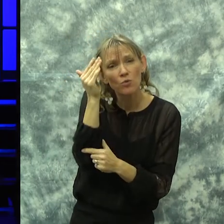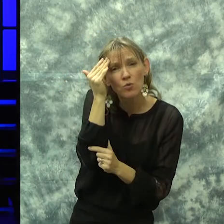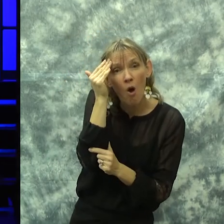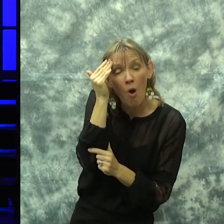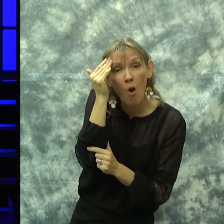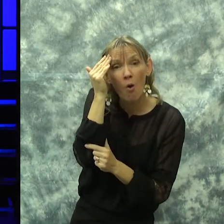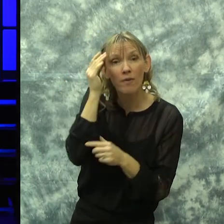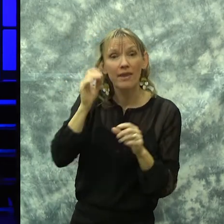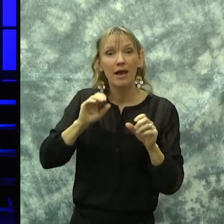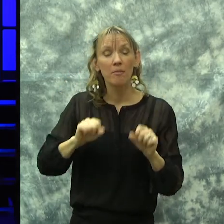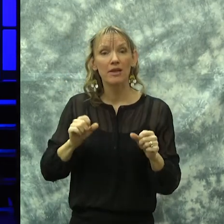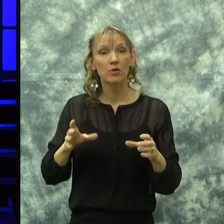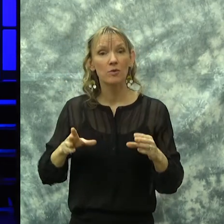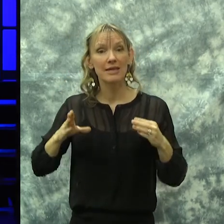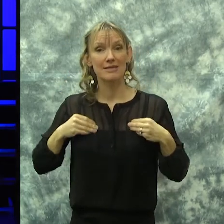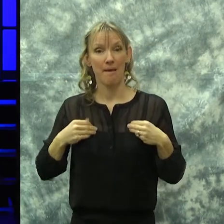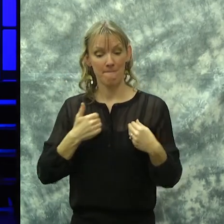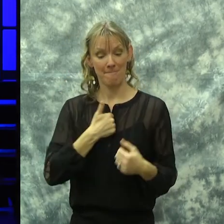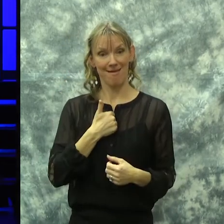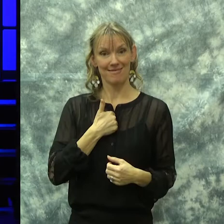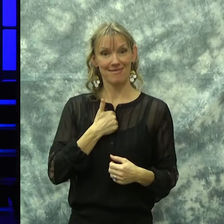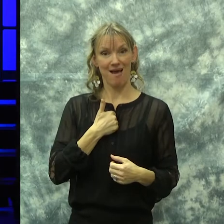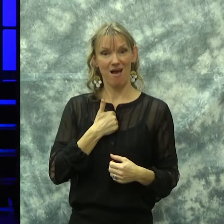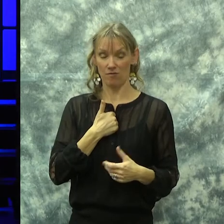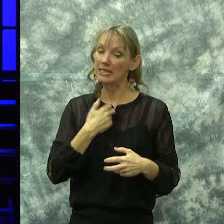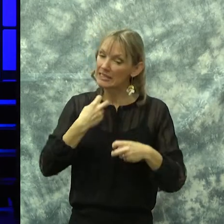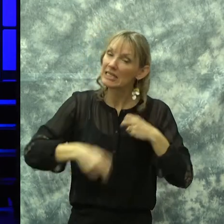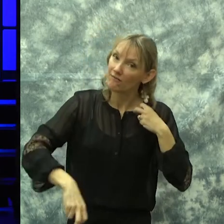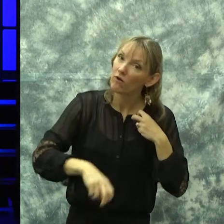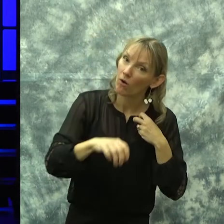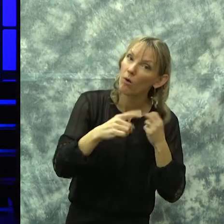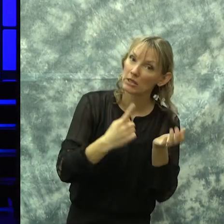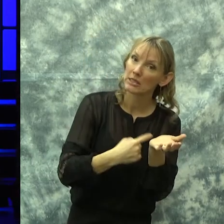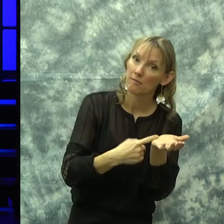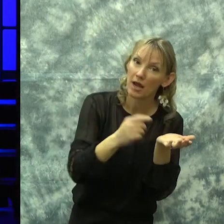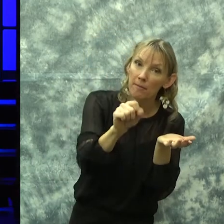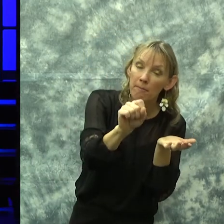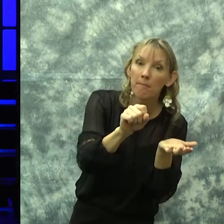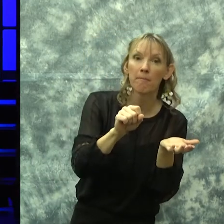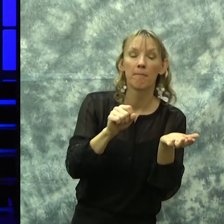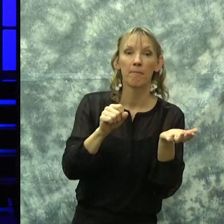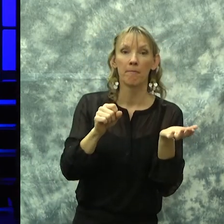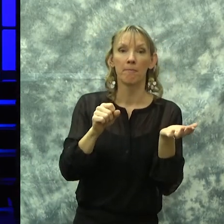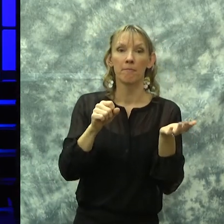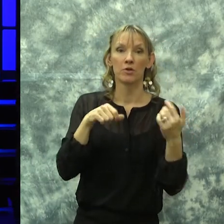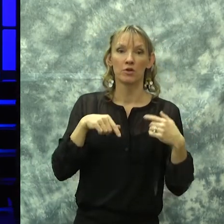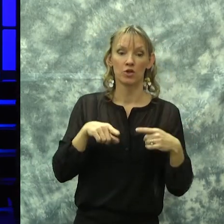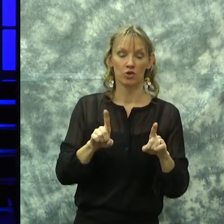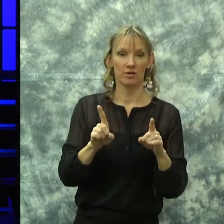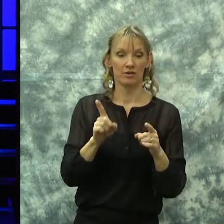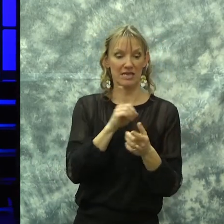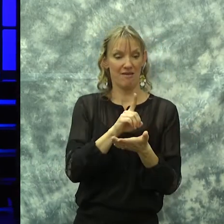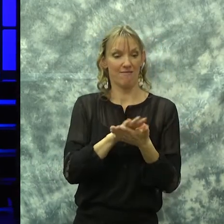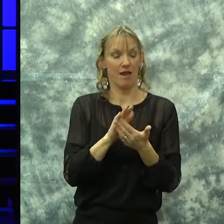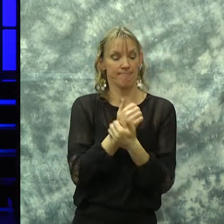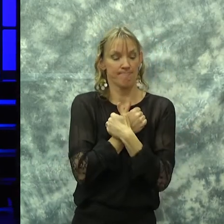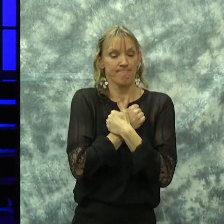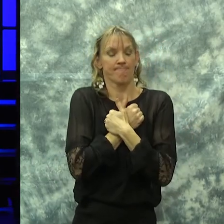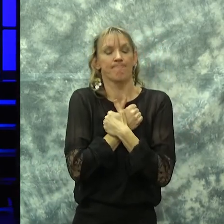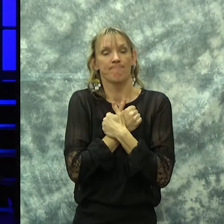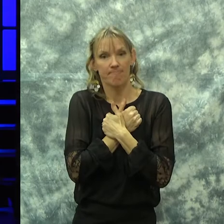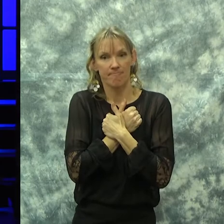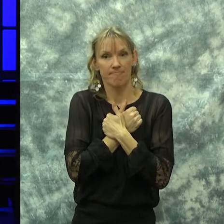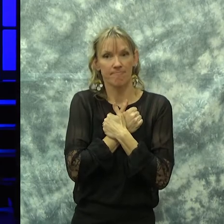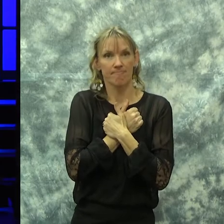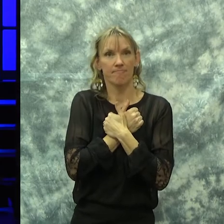It's the ability to accept myself, as difficult as that may be at times, in a divine embrace, and to take that